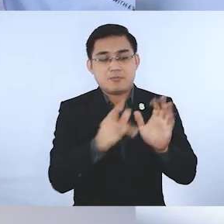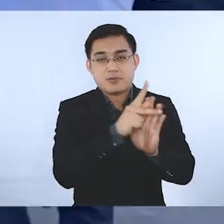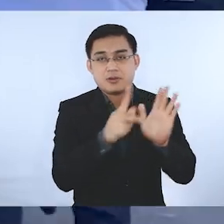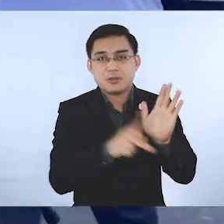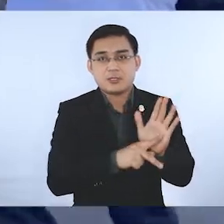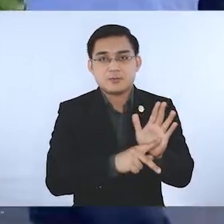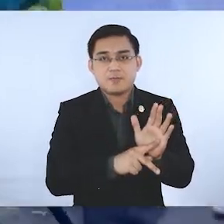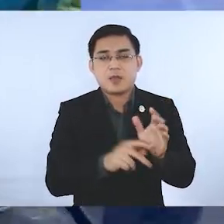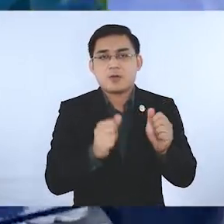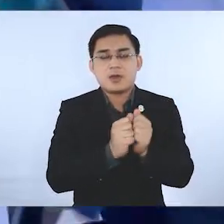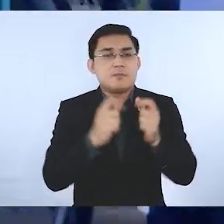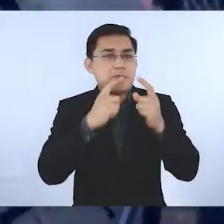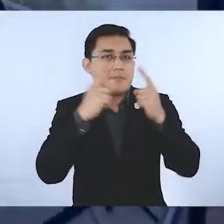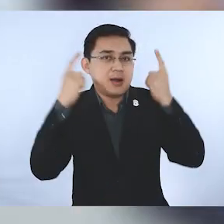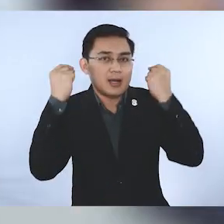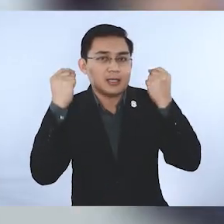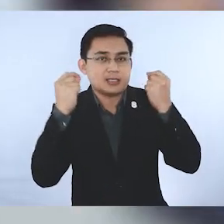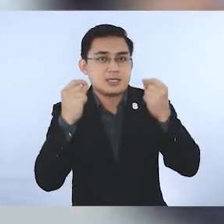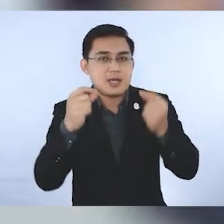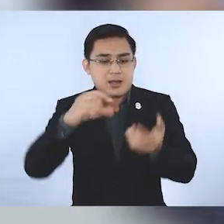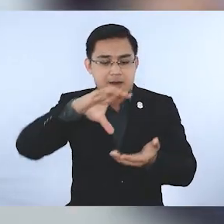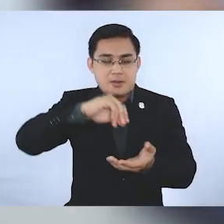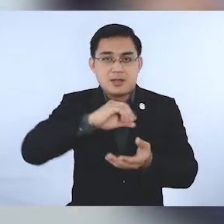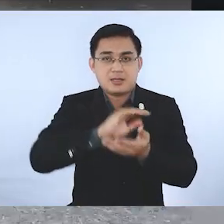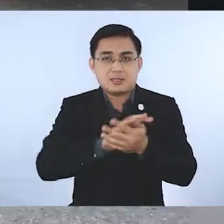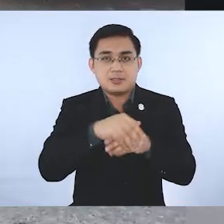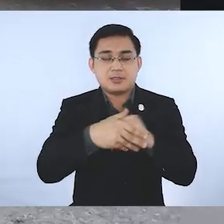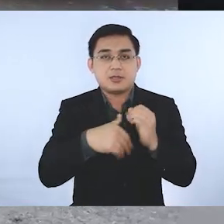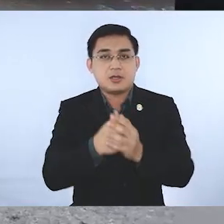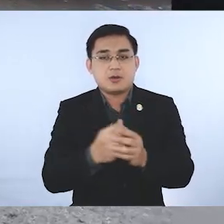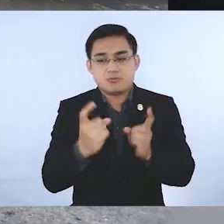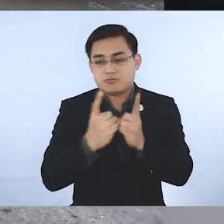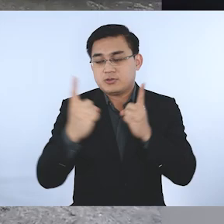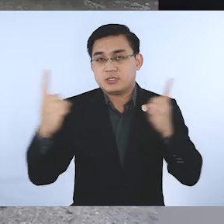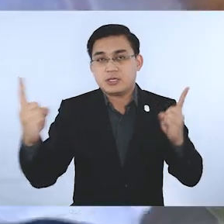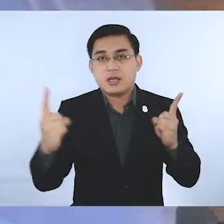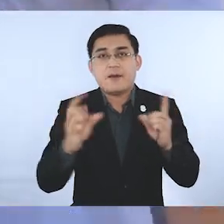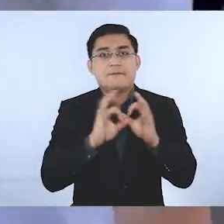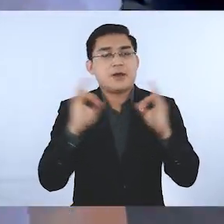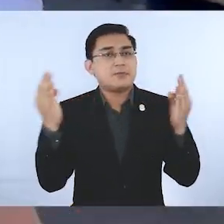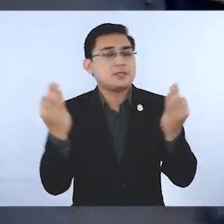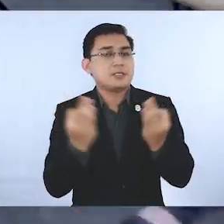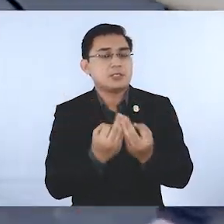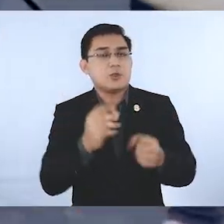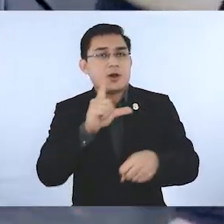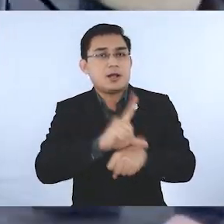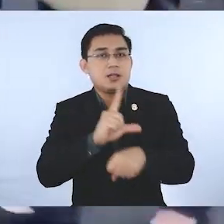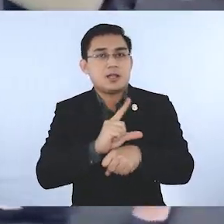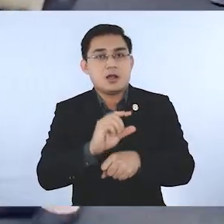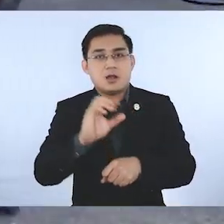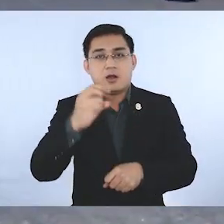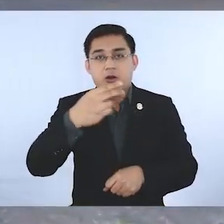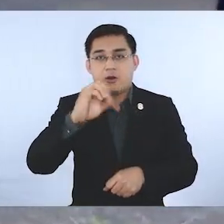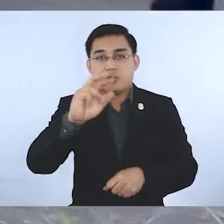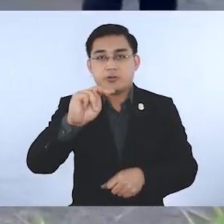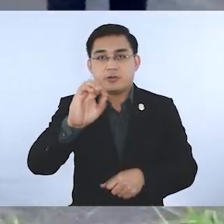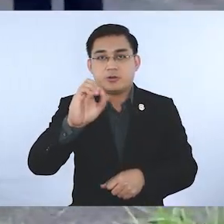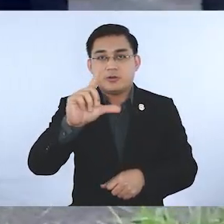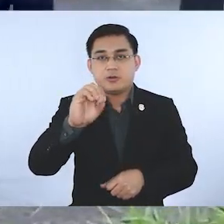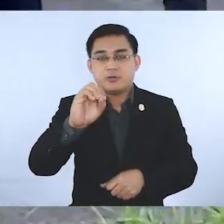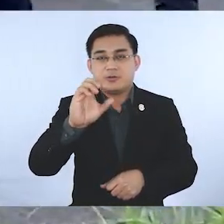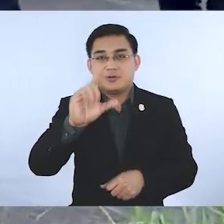protocols, such as wearing masks, sanitizing, and social distancing, families from the local congregation of